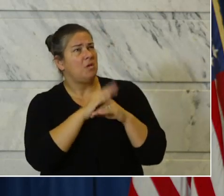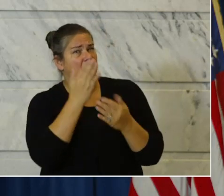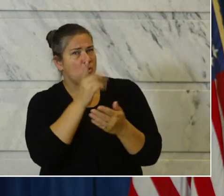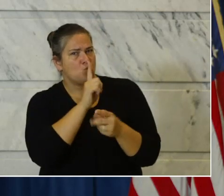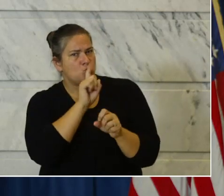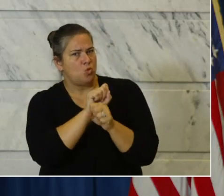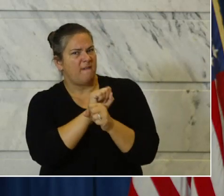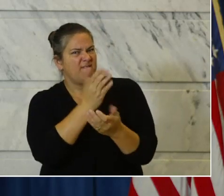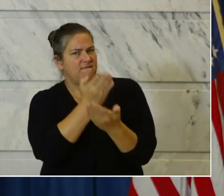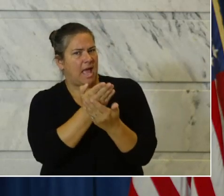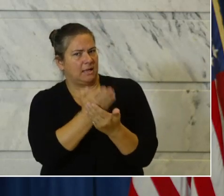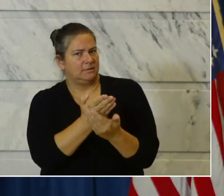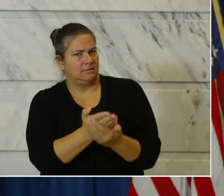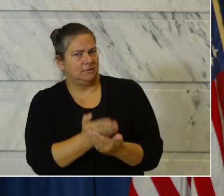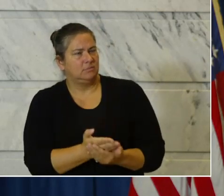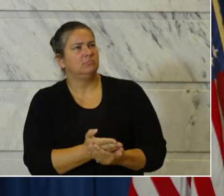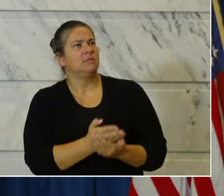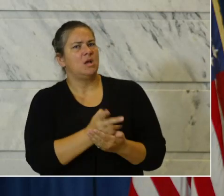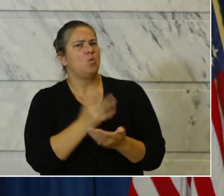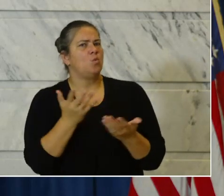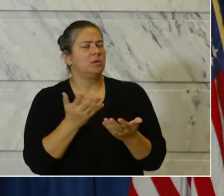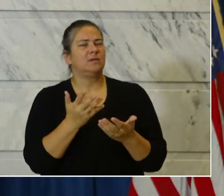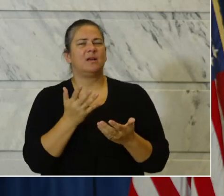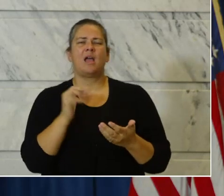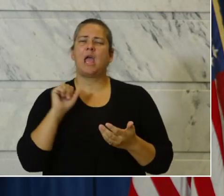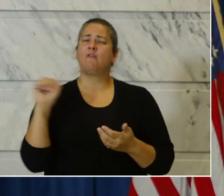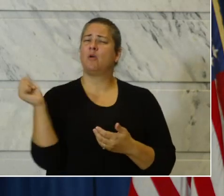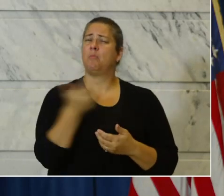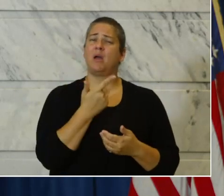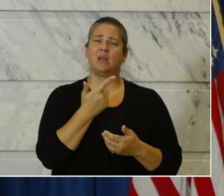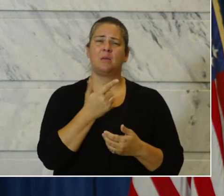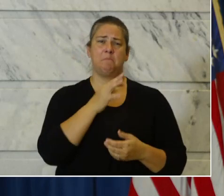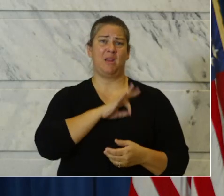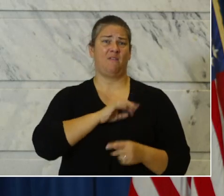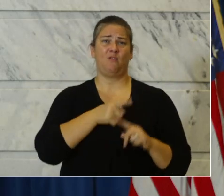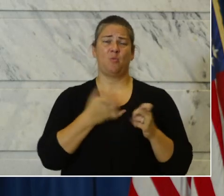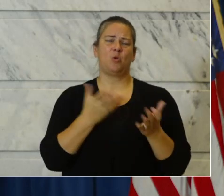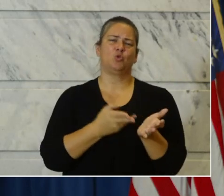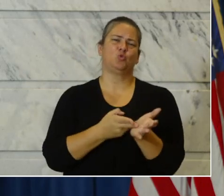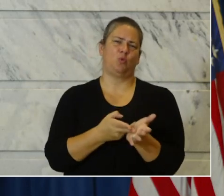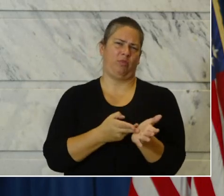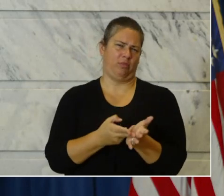evidence that's out there. And I think everybody benefits from the truth.